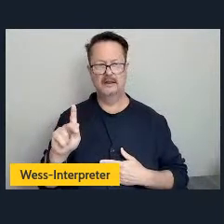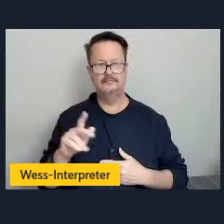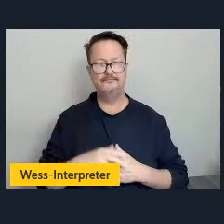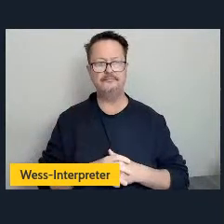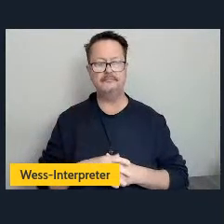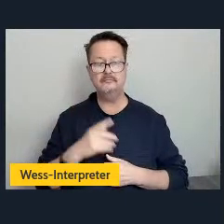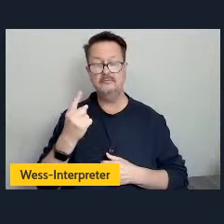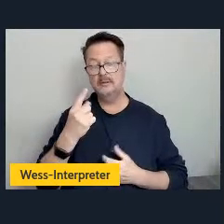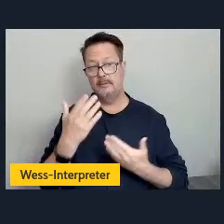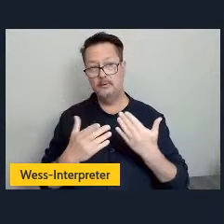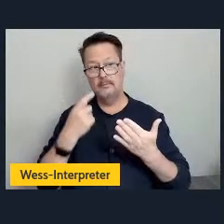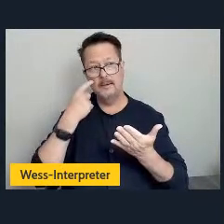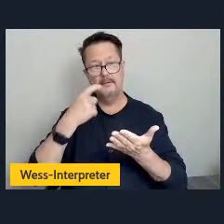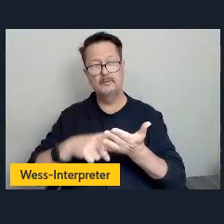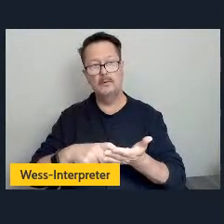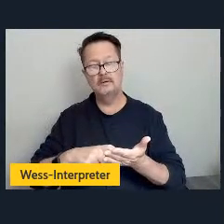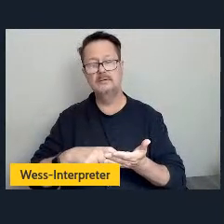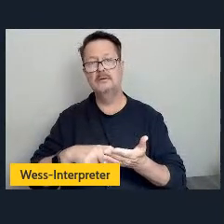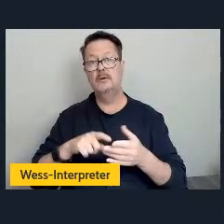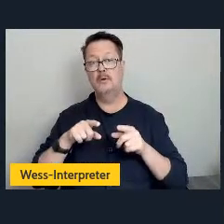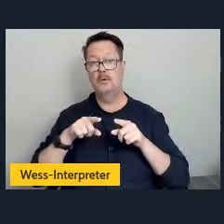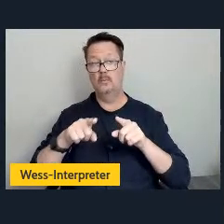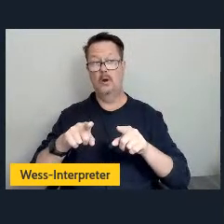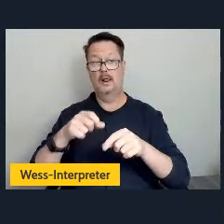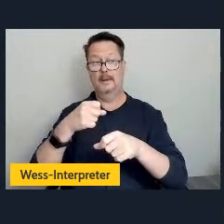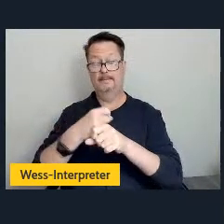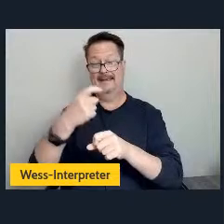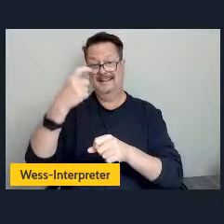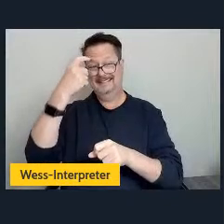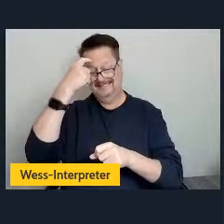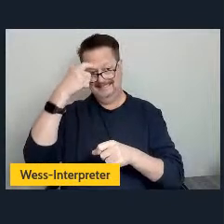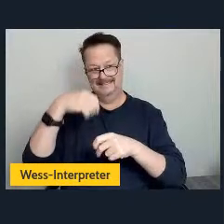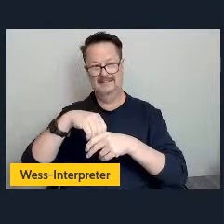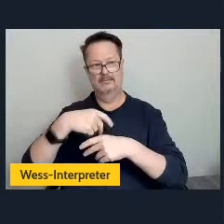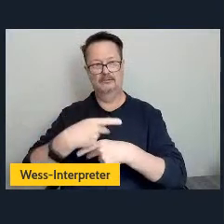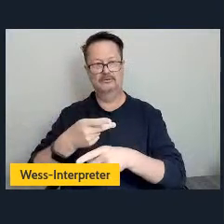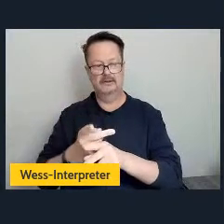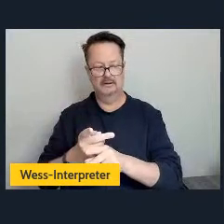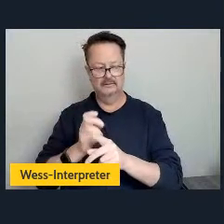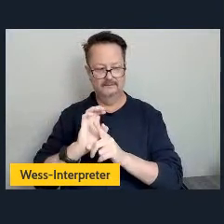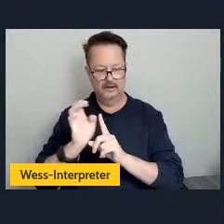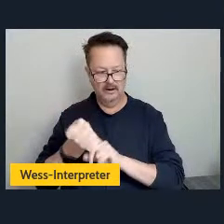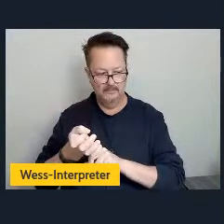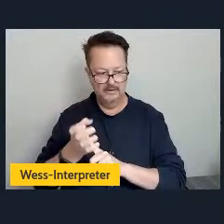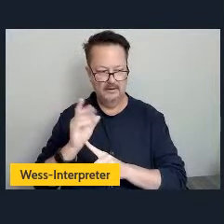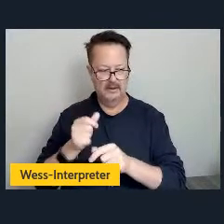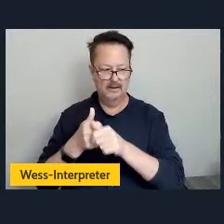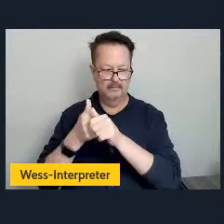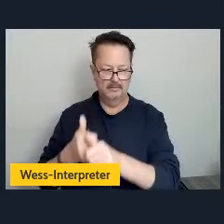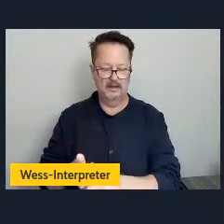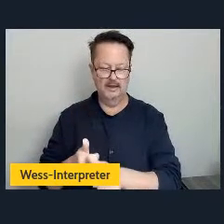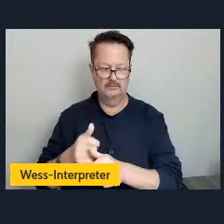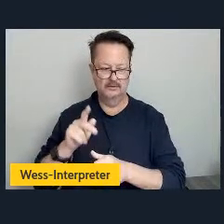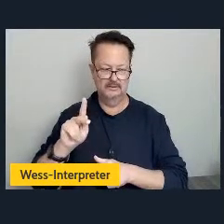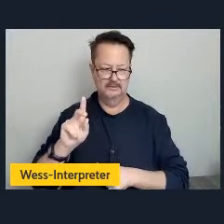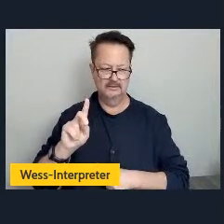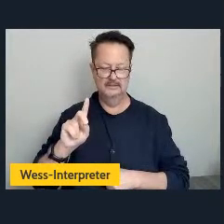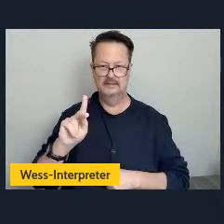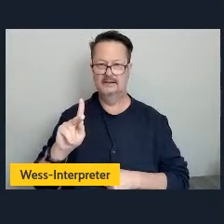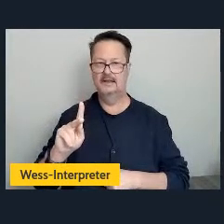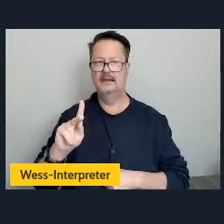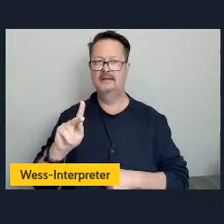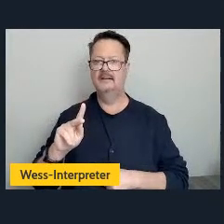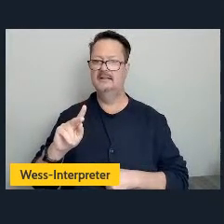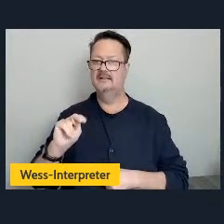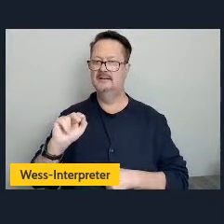Something you might notice here is that while this makes sense in a production environment and certainly complies with the CDK-nag rules, sometimes it